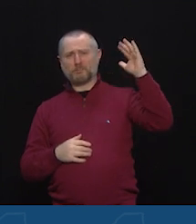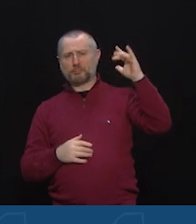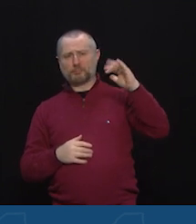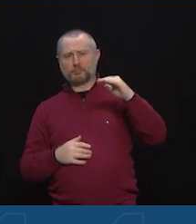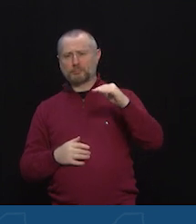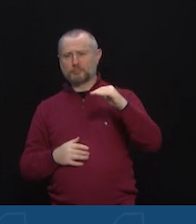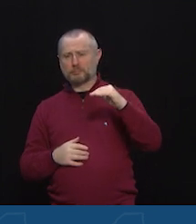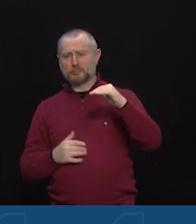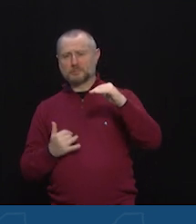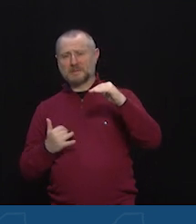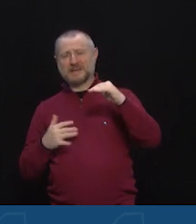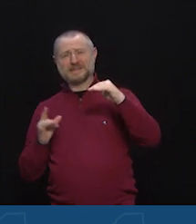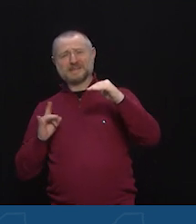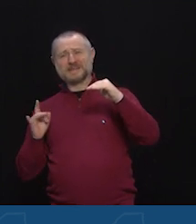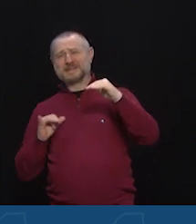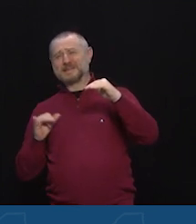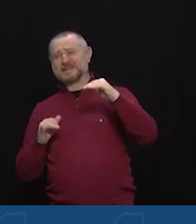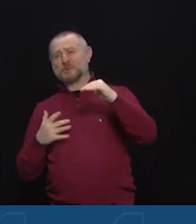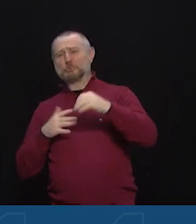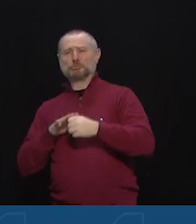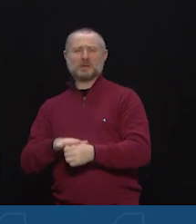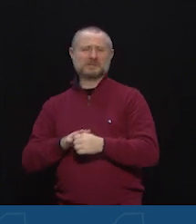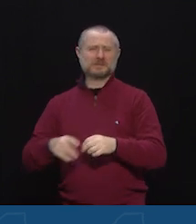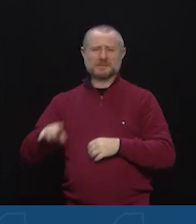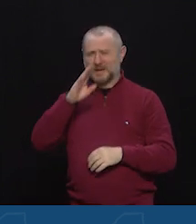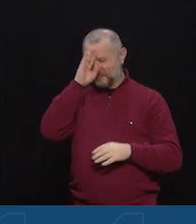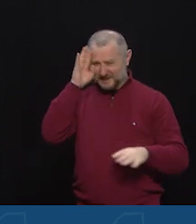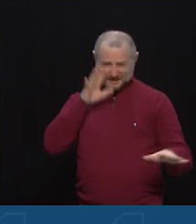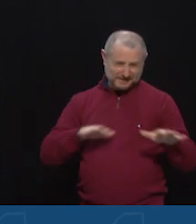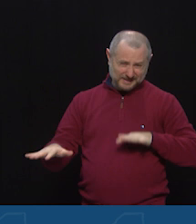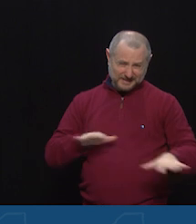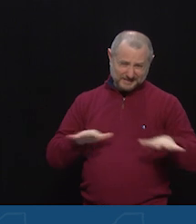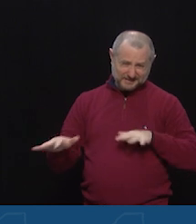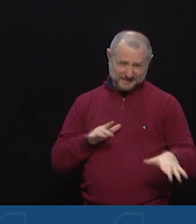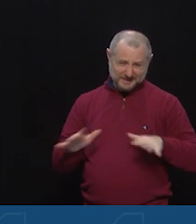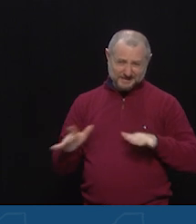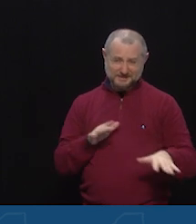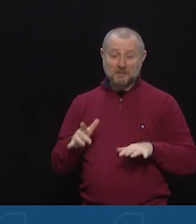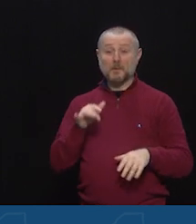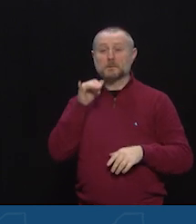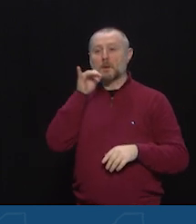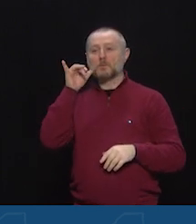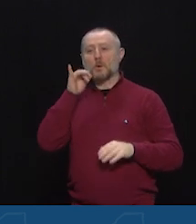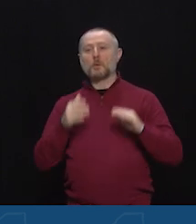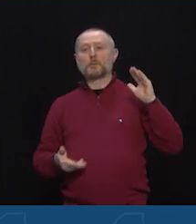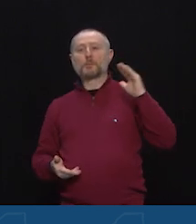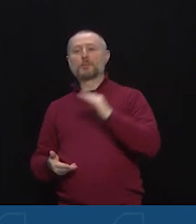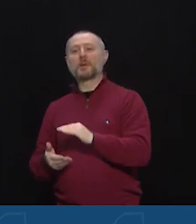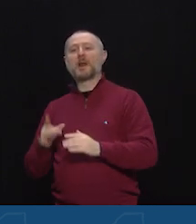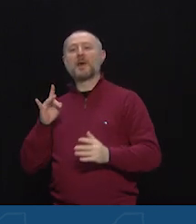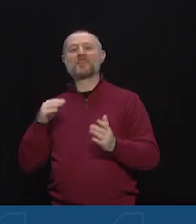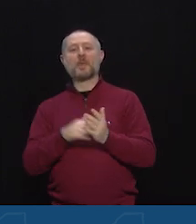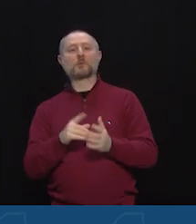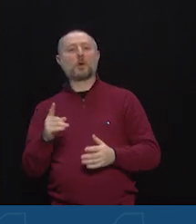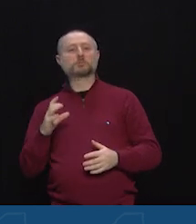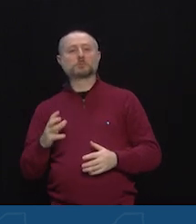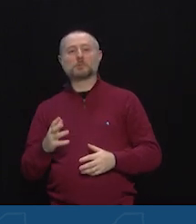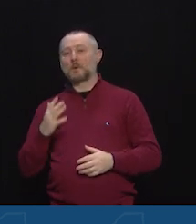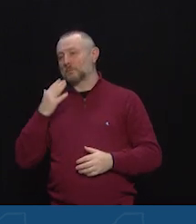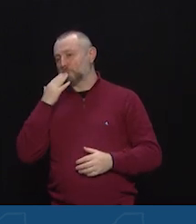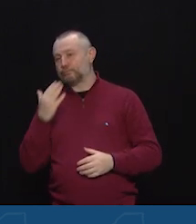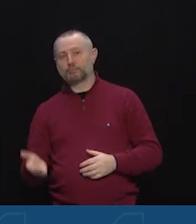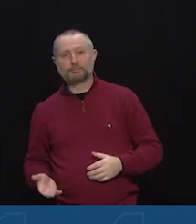and what a stress that put on our hospitals throughout this state. And yesterday we were down to 8,100, so we've dropped significantly, more